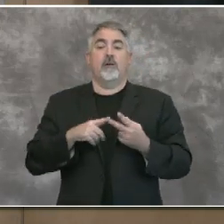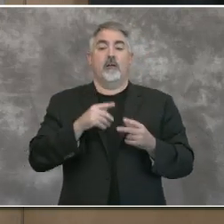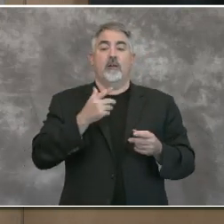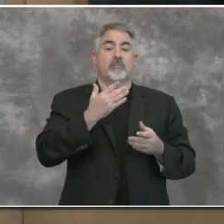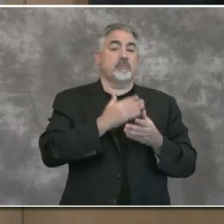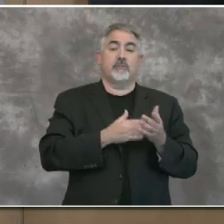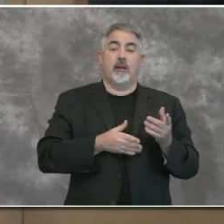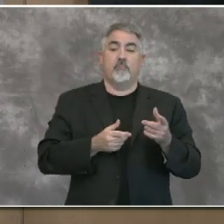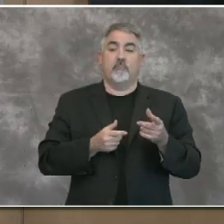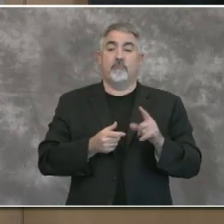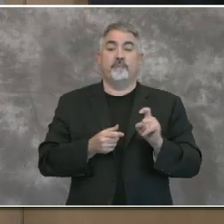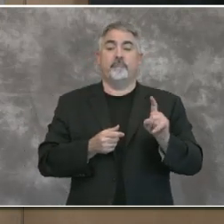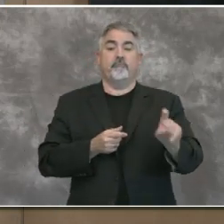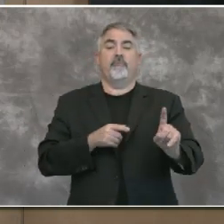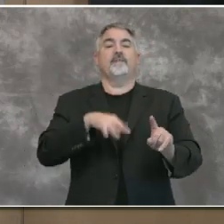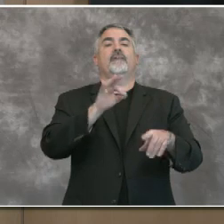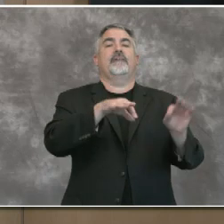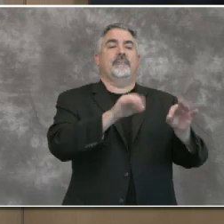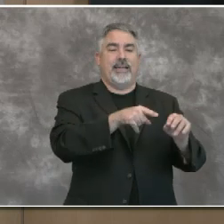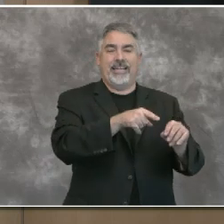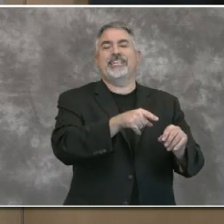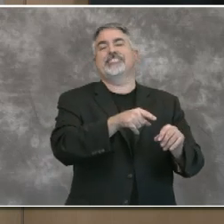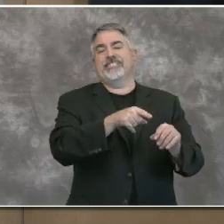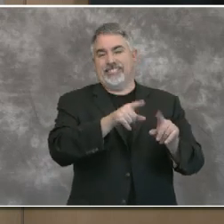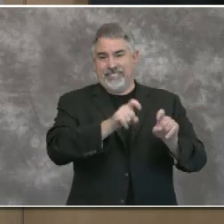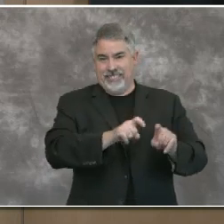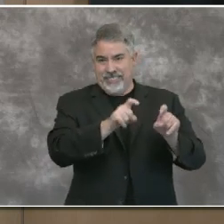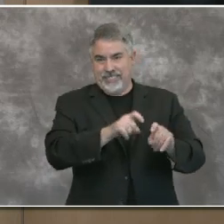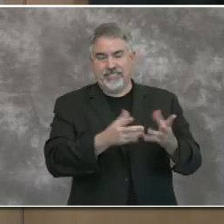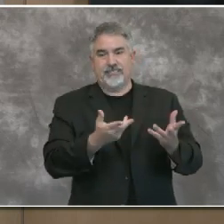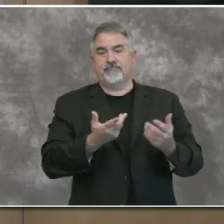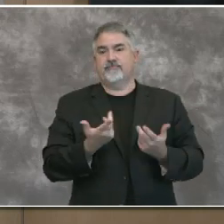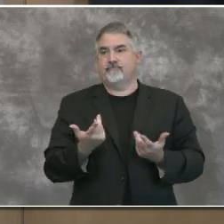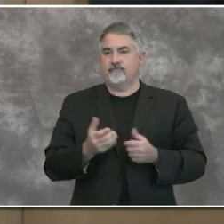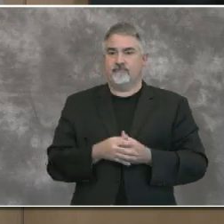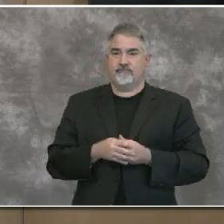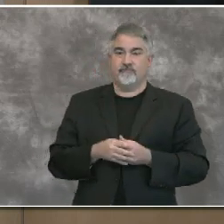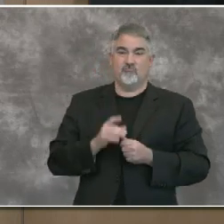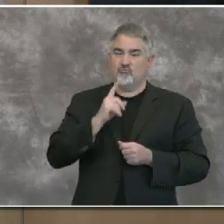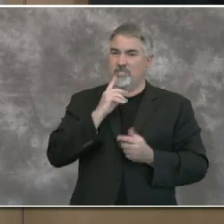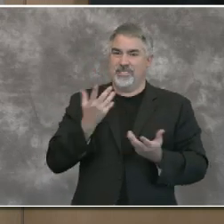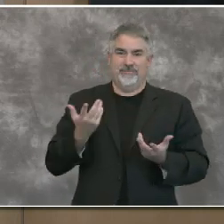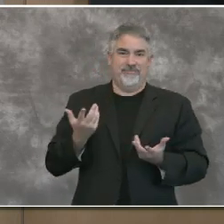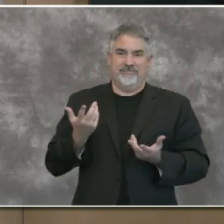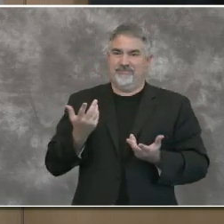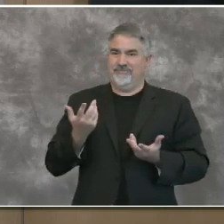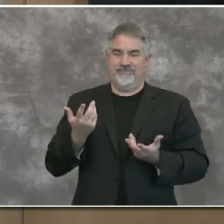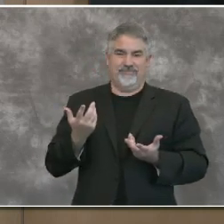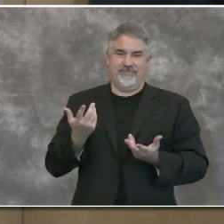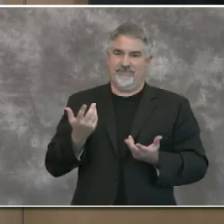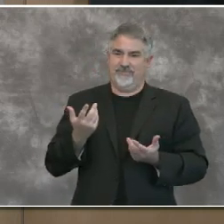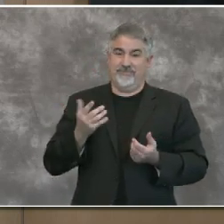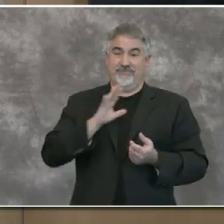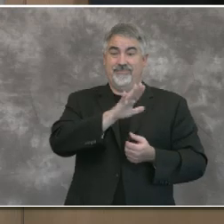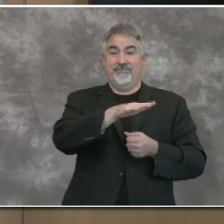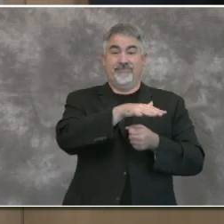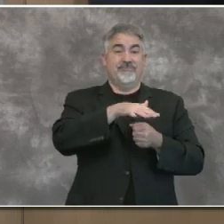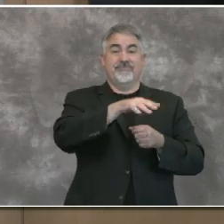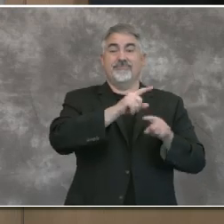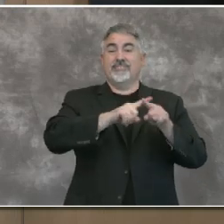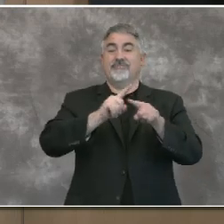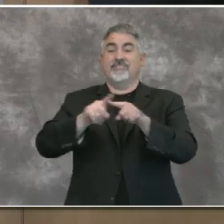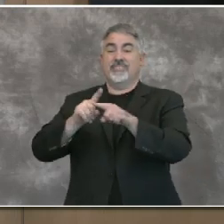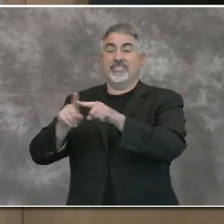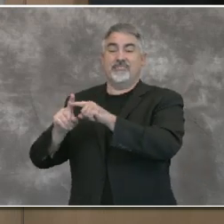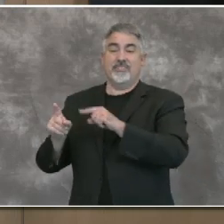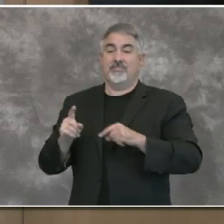potential close contacts and the settings that they may have been in to be sure that those settings don't